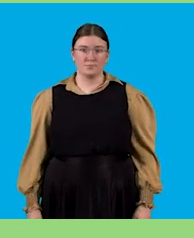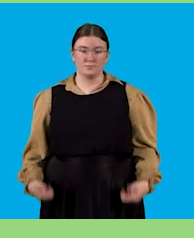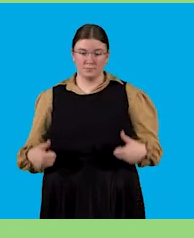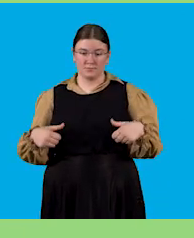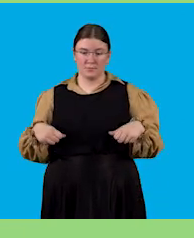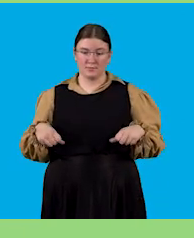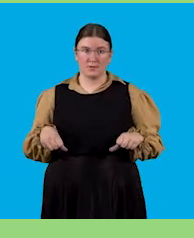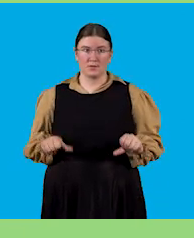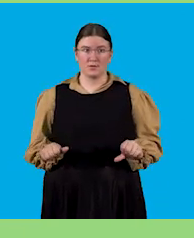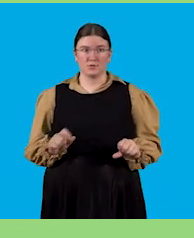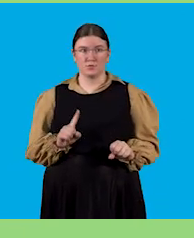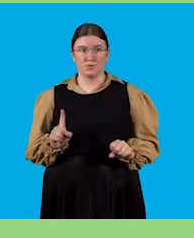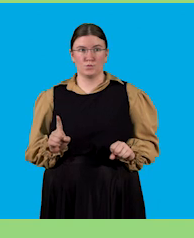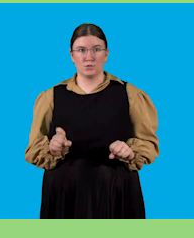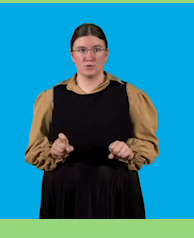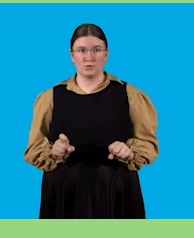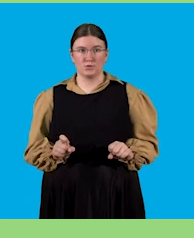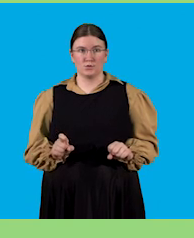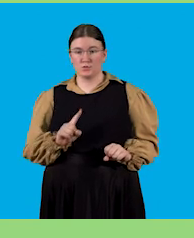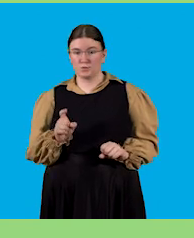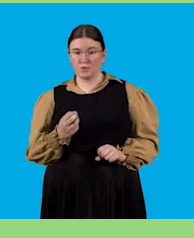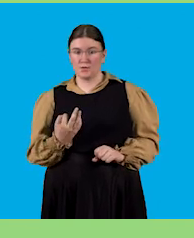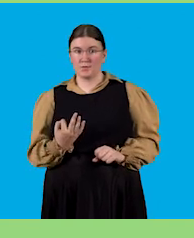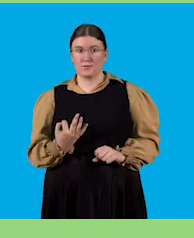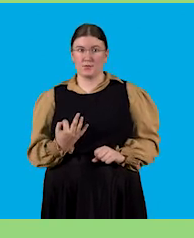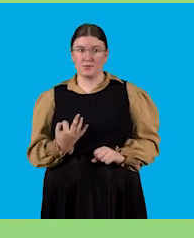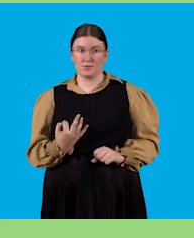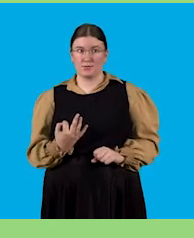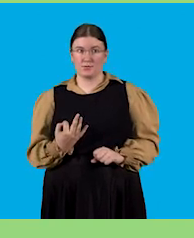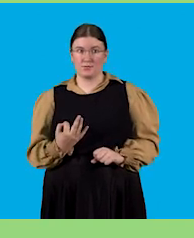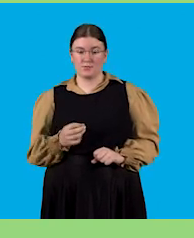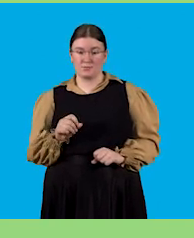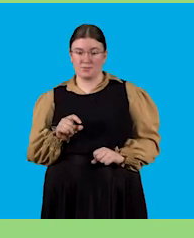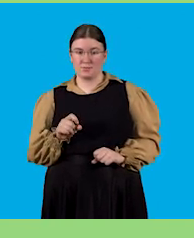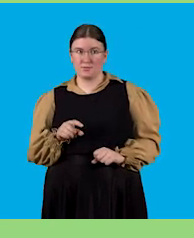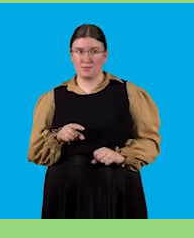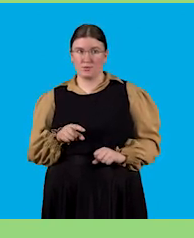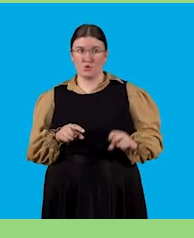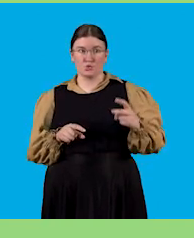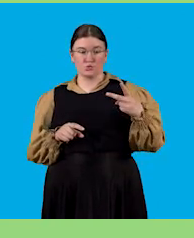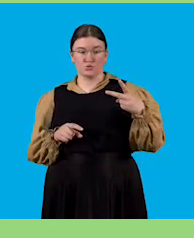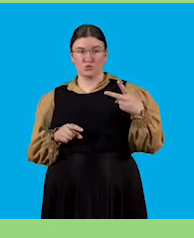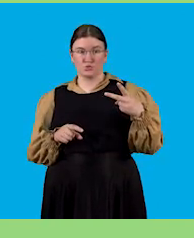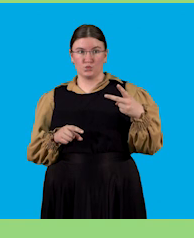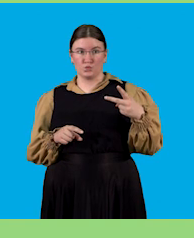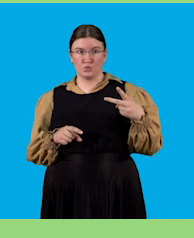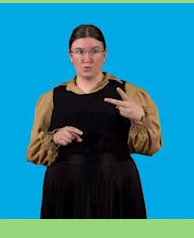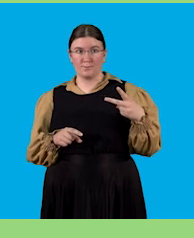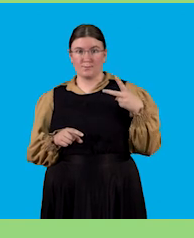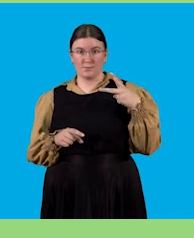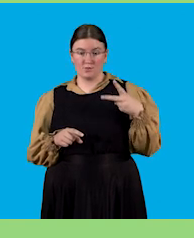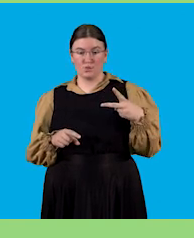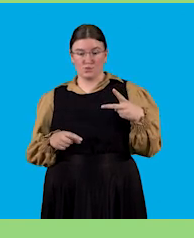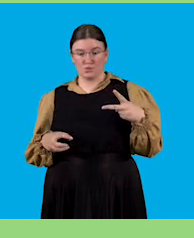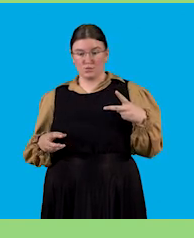Moving on to the next question, we have question 3. It says that name two other organs that